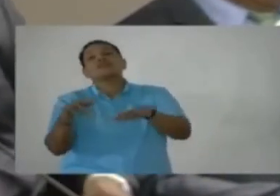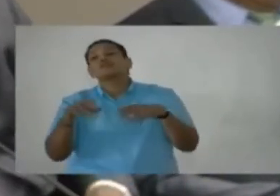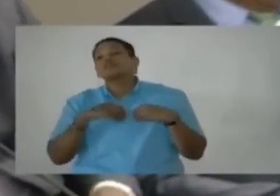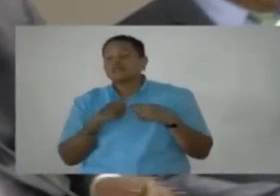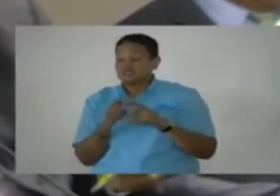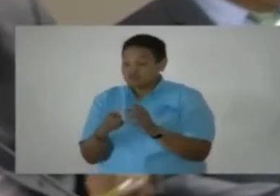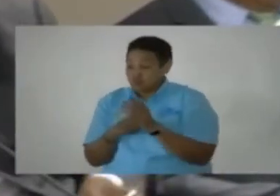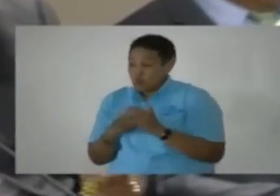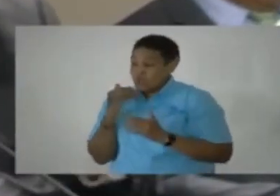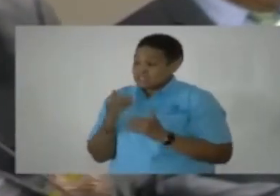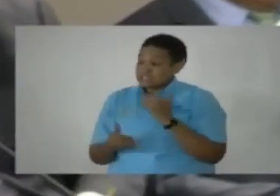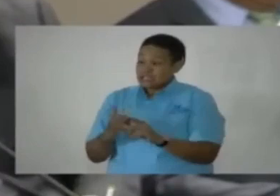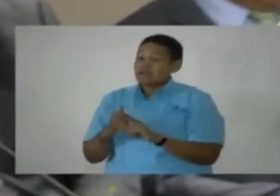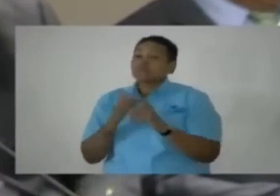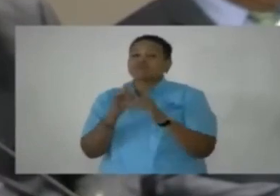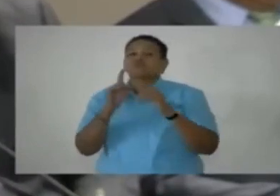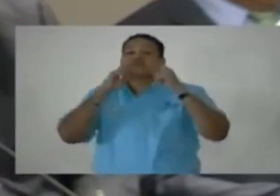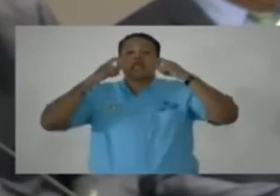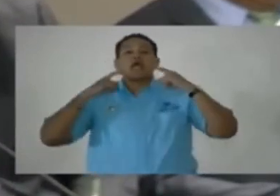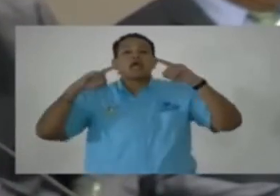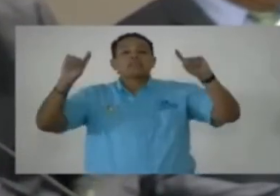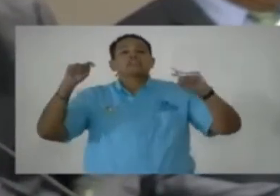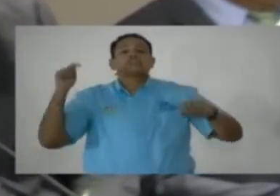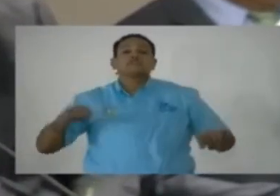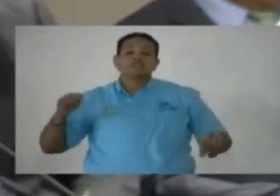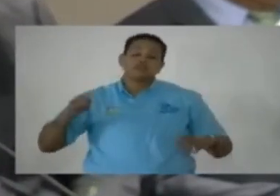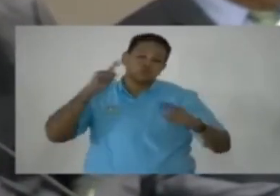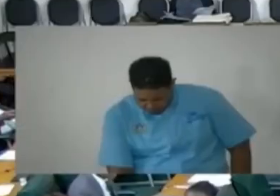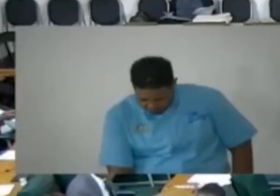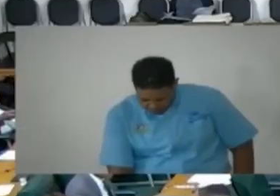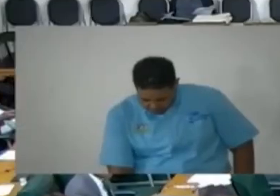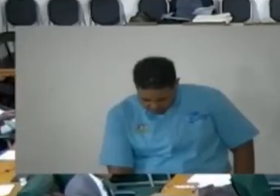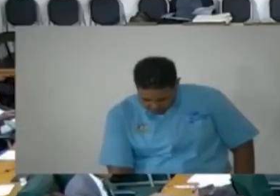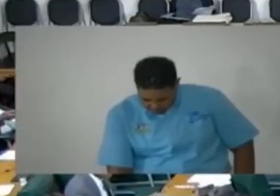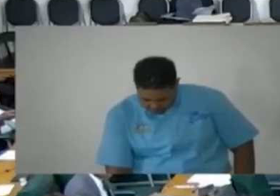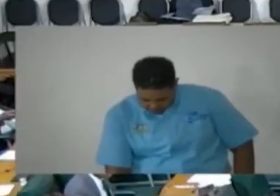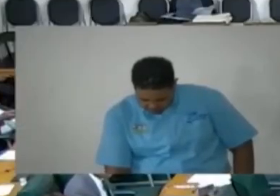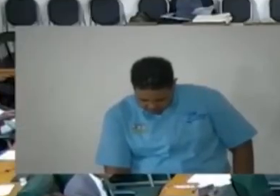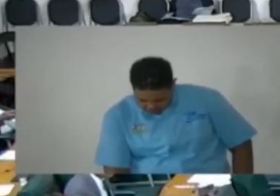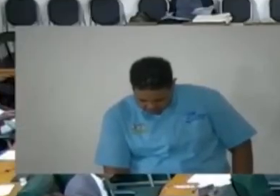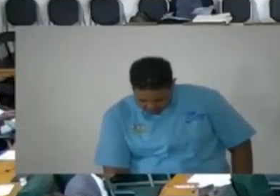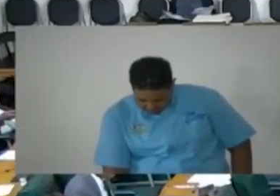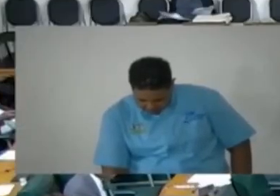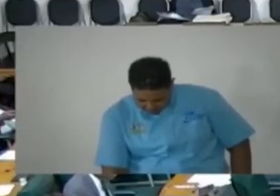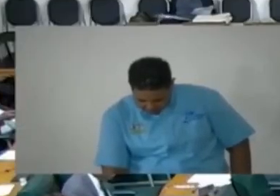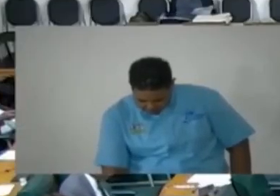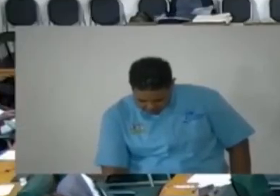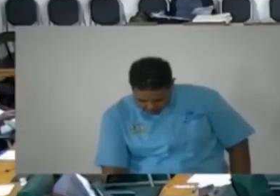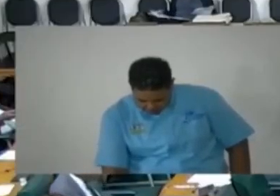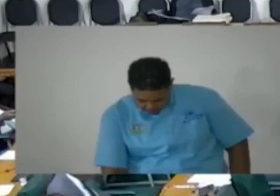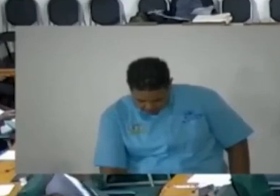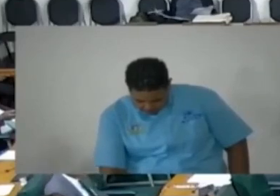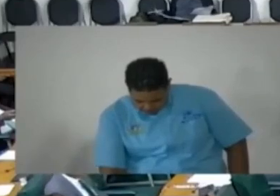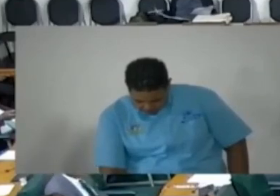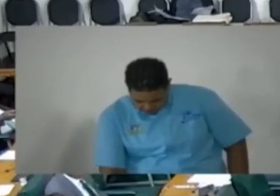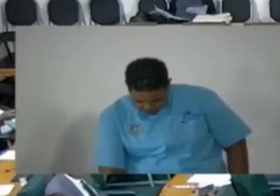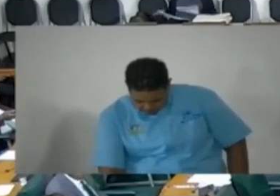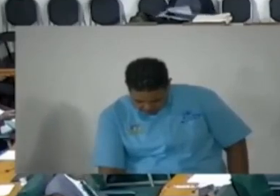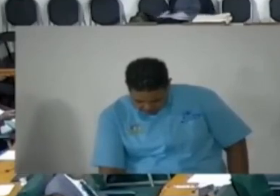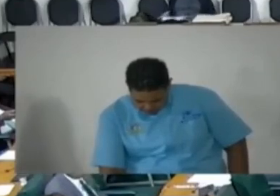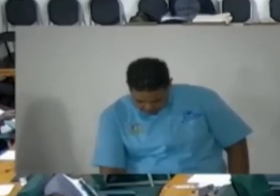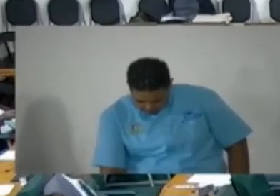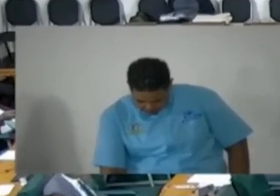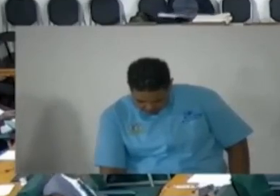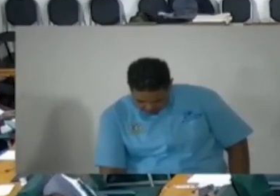the required steps to achieve this goal. Two draft bills have been so far been prepared: the